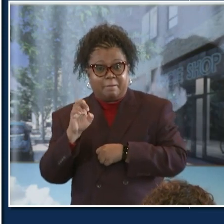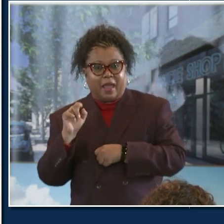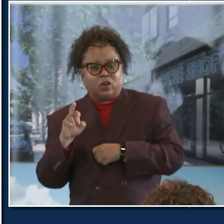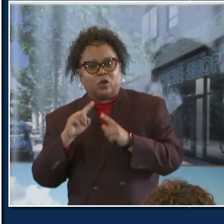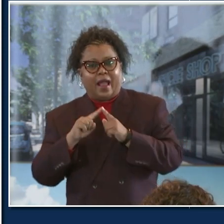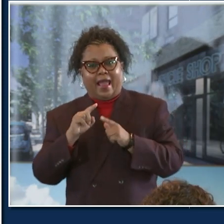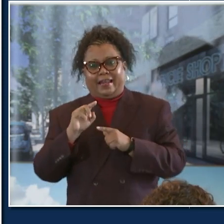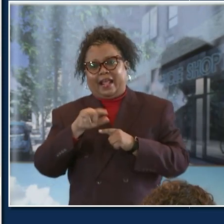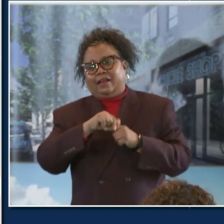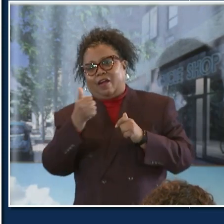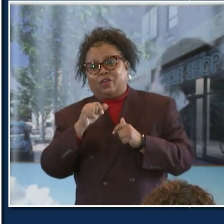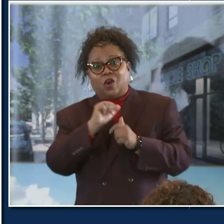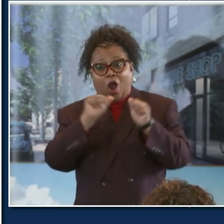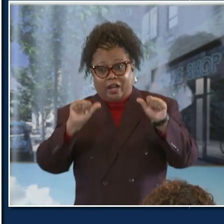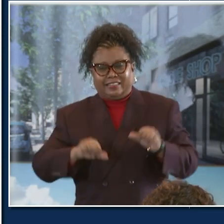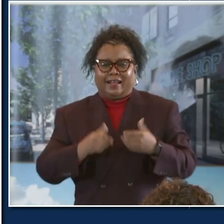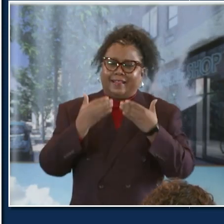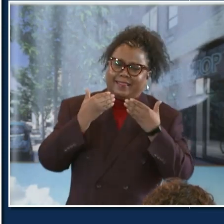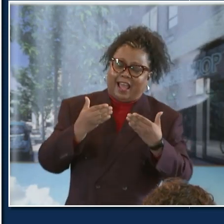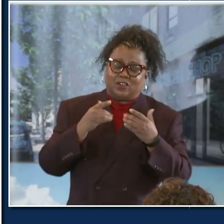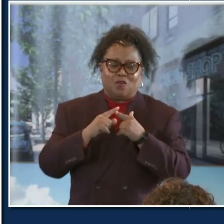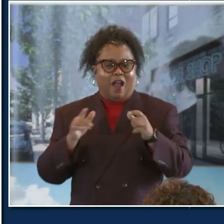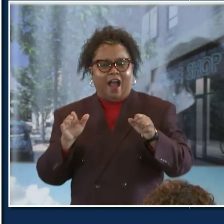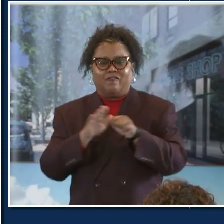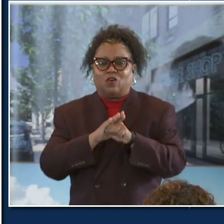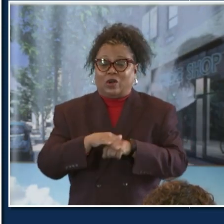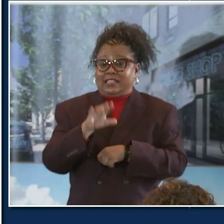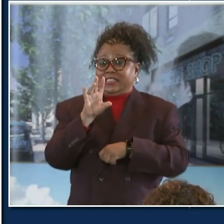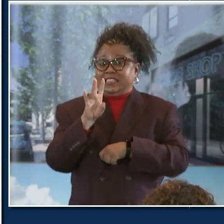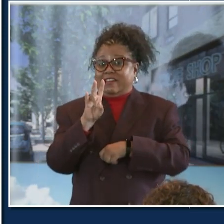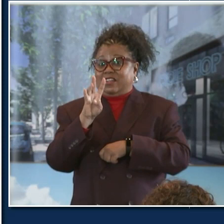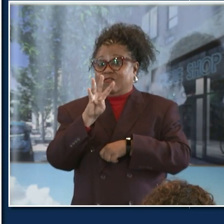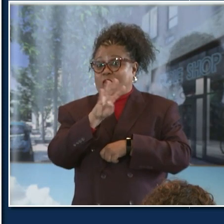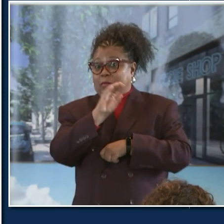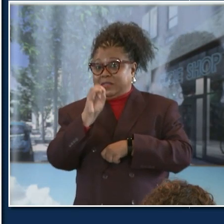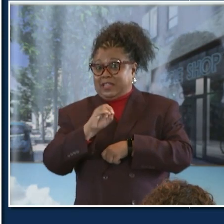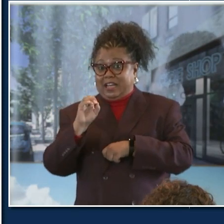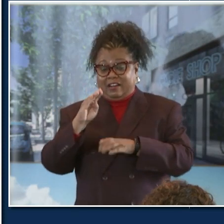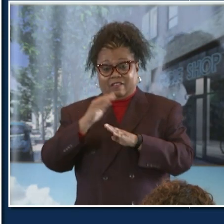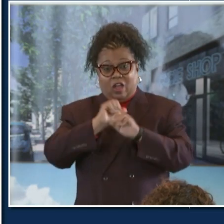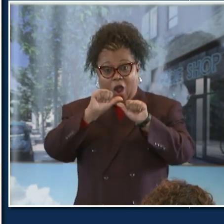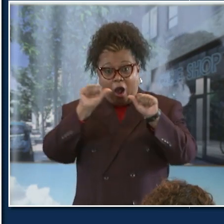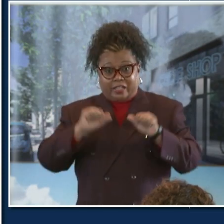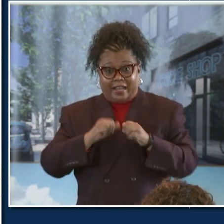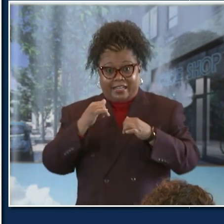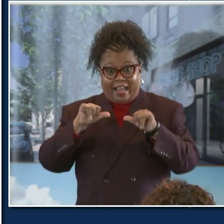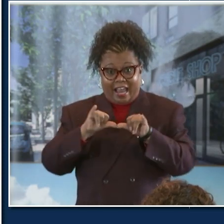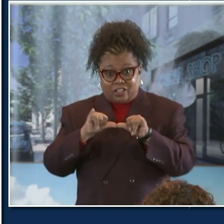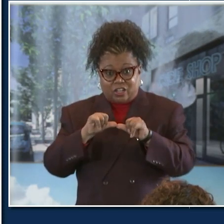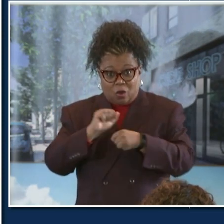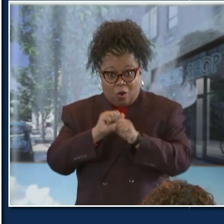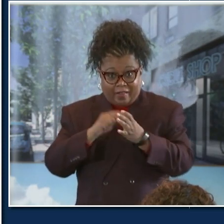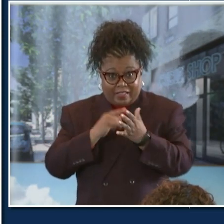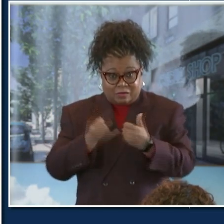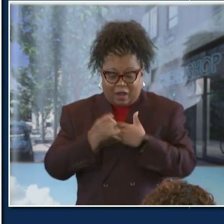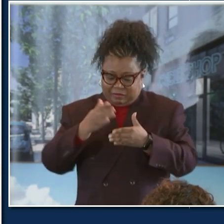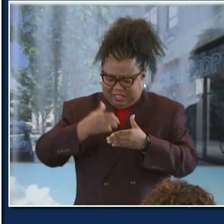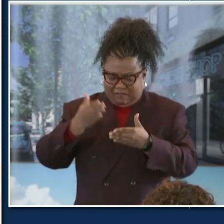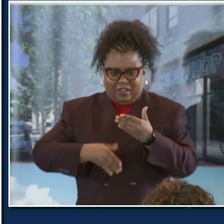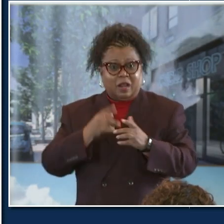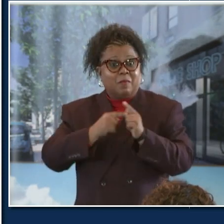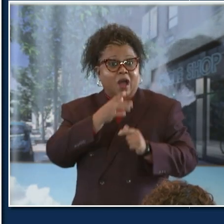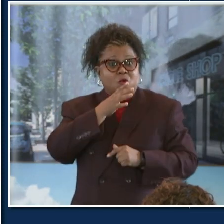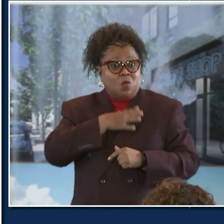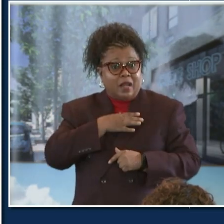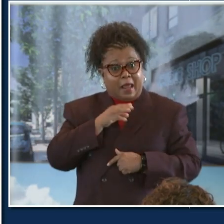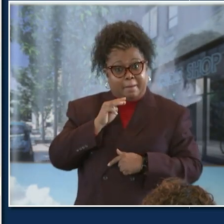NIA Architects. Thank you. A full 74% of the architecture and engineering work on this project was completed by women